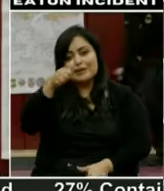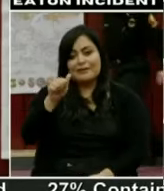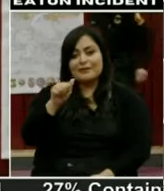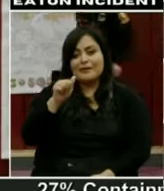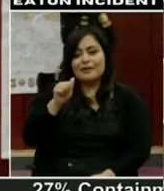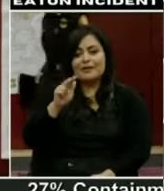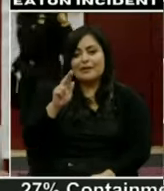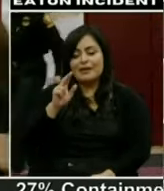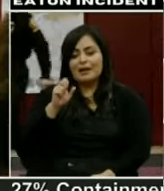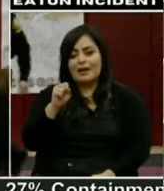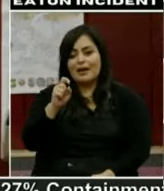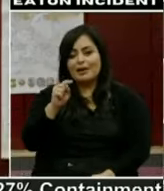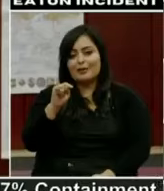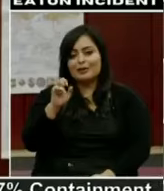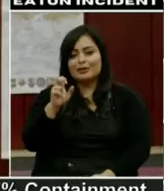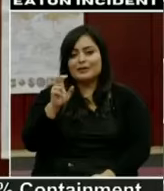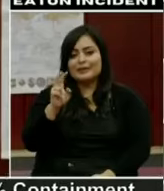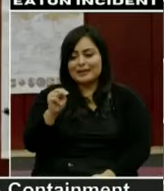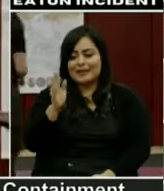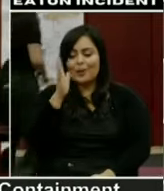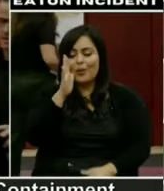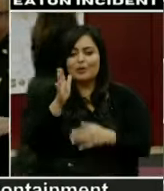words.